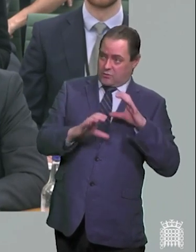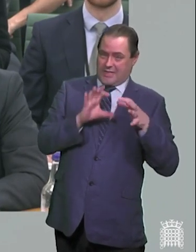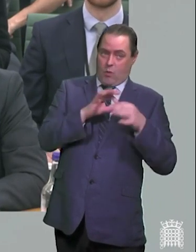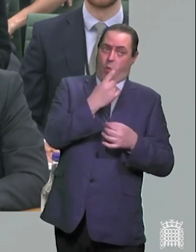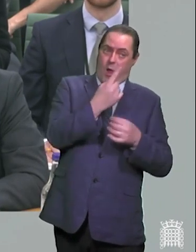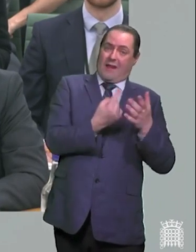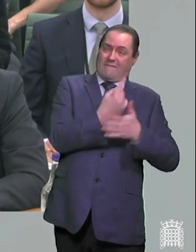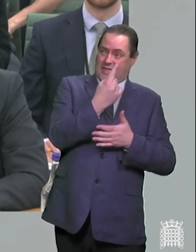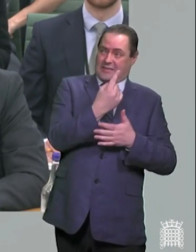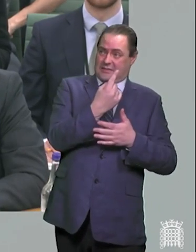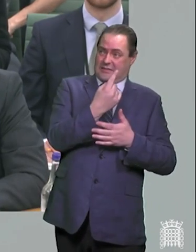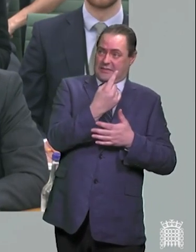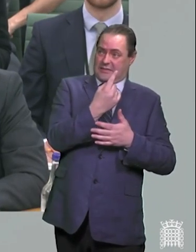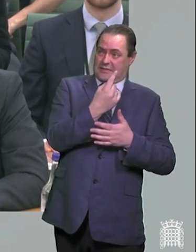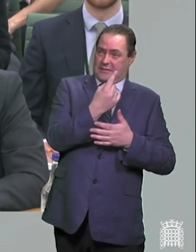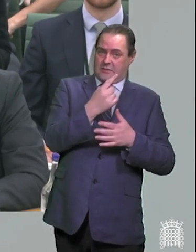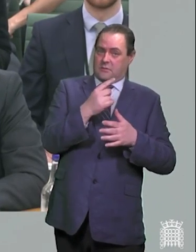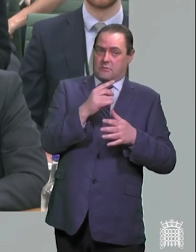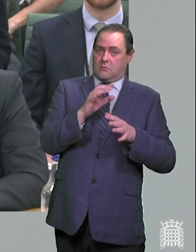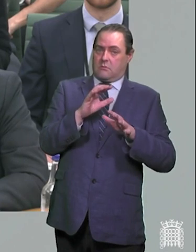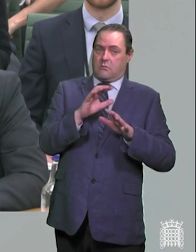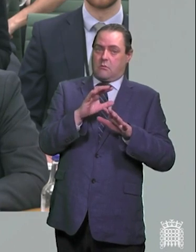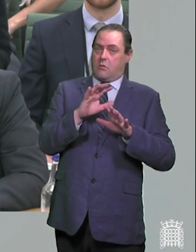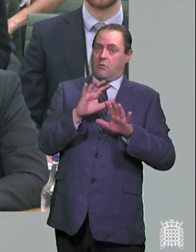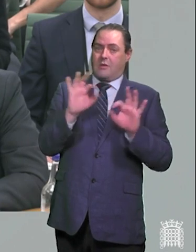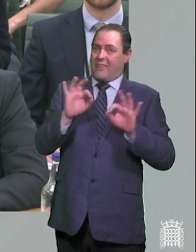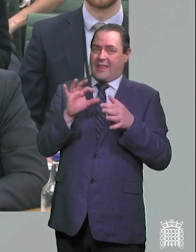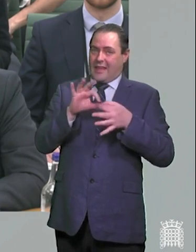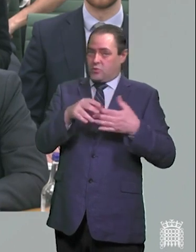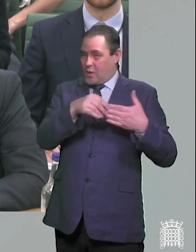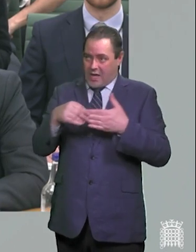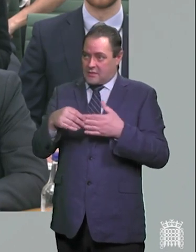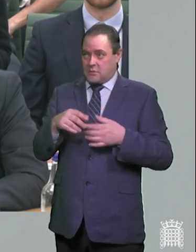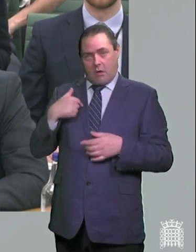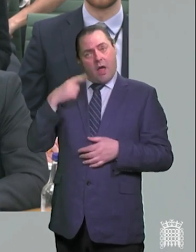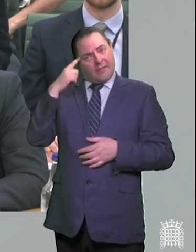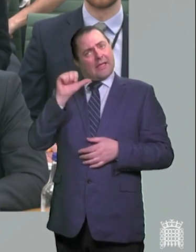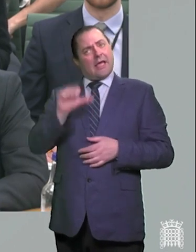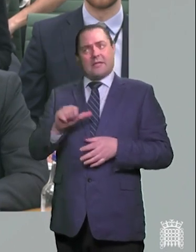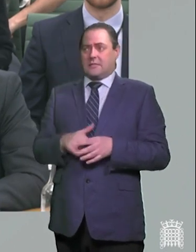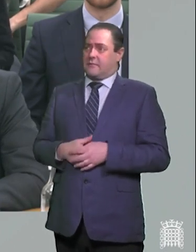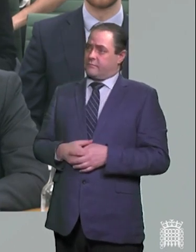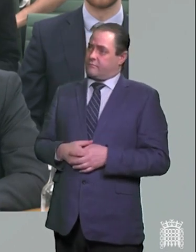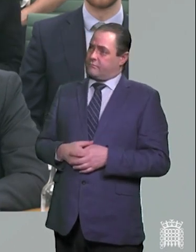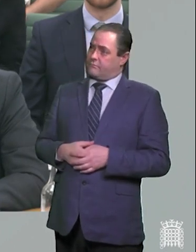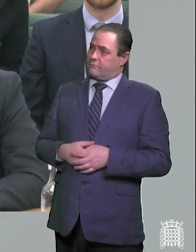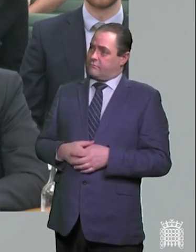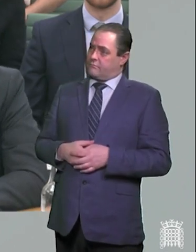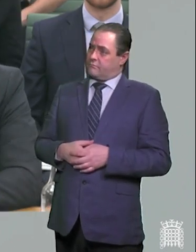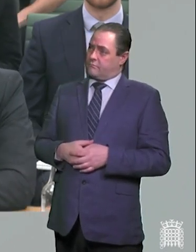one event, no matter how eminent they may be? And I think the answer is yes. He himself had doubts. I